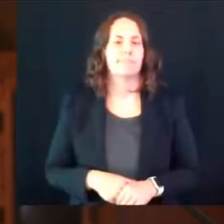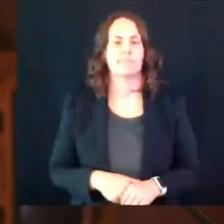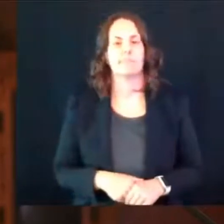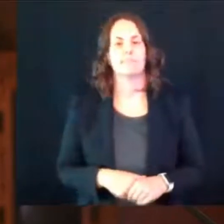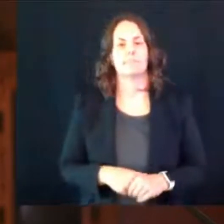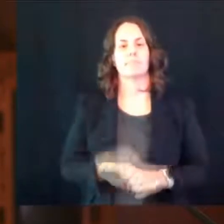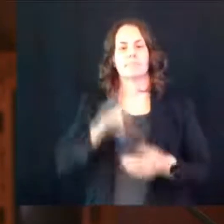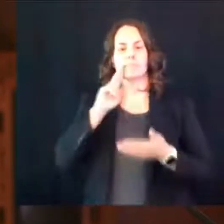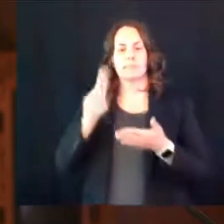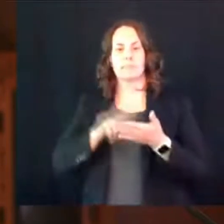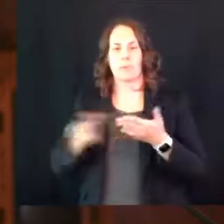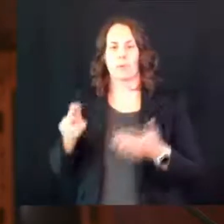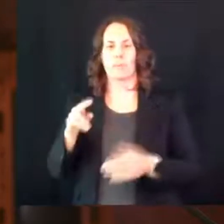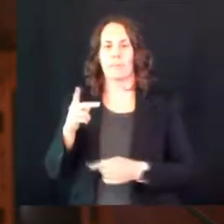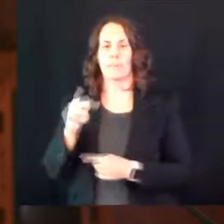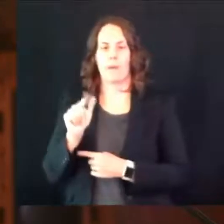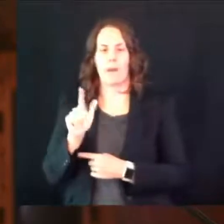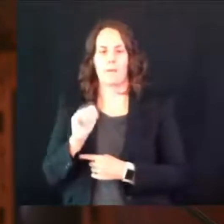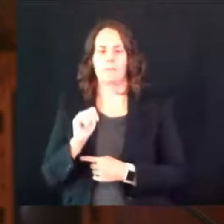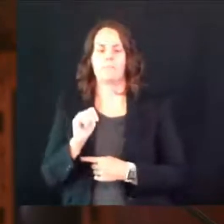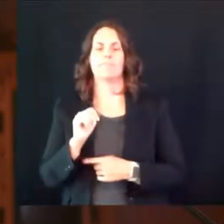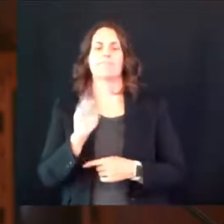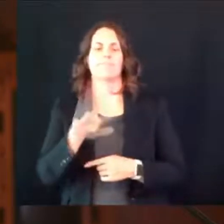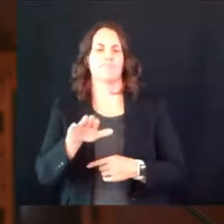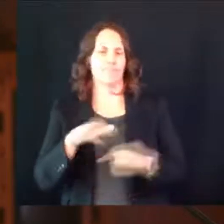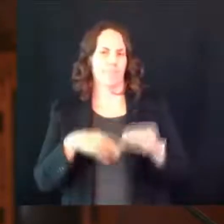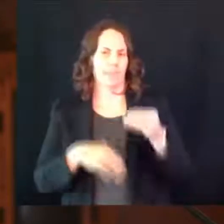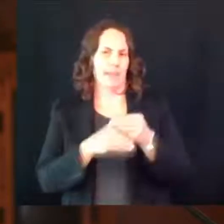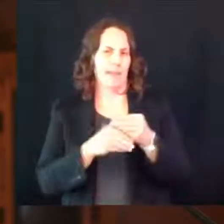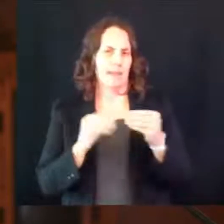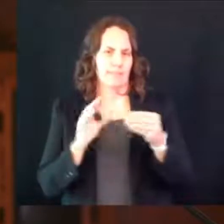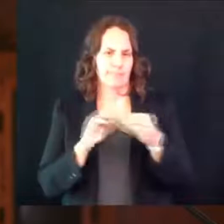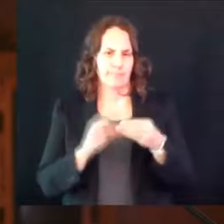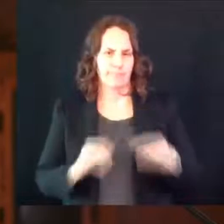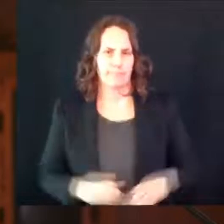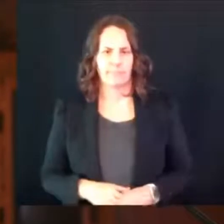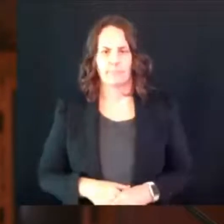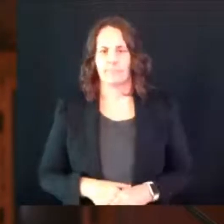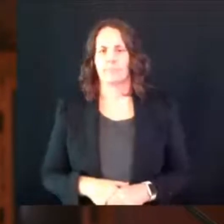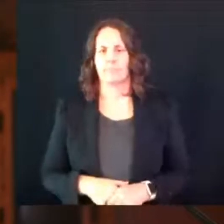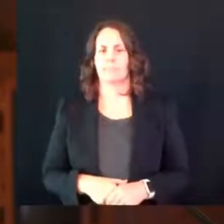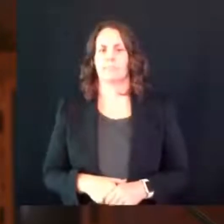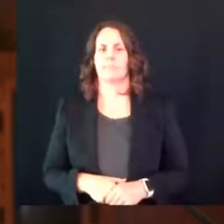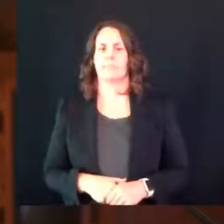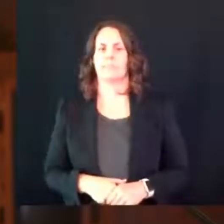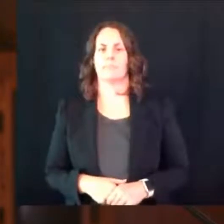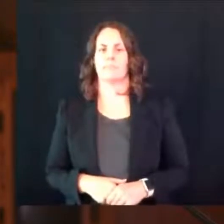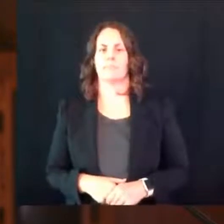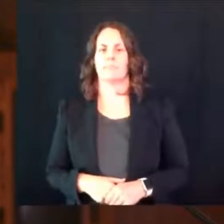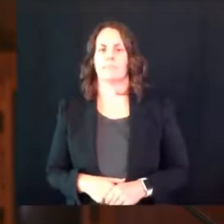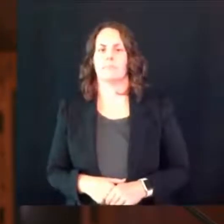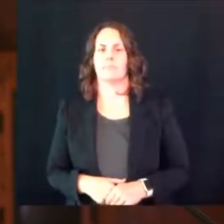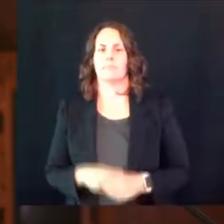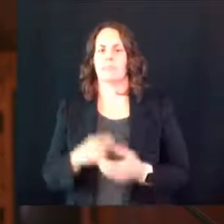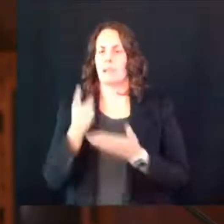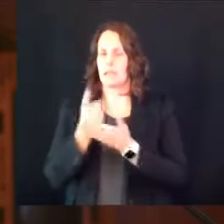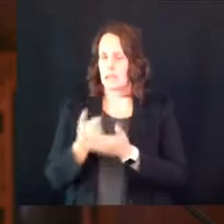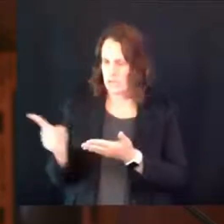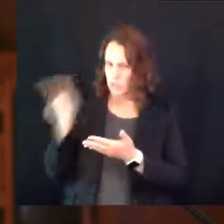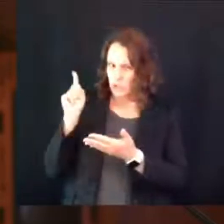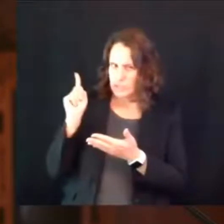guidance that a number of counties based their recent public health alerts on. And in that